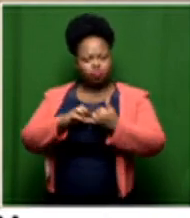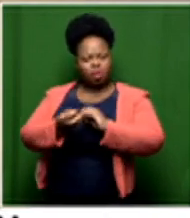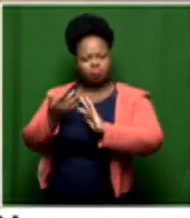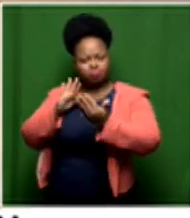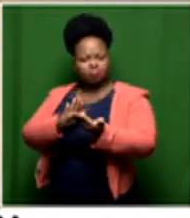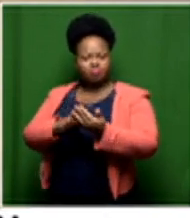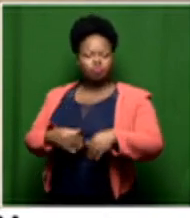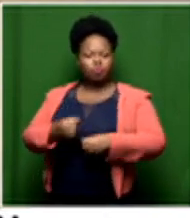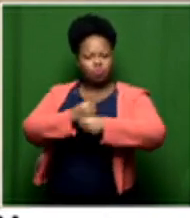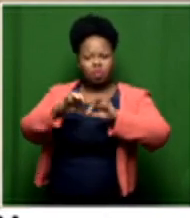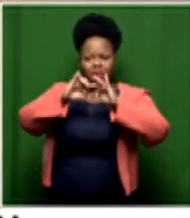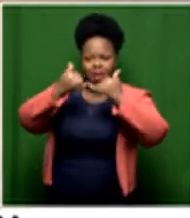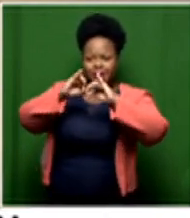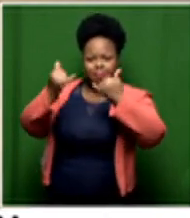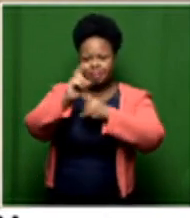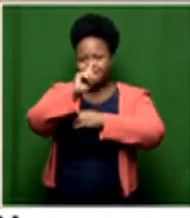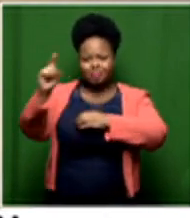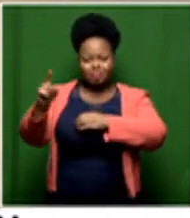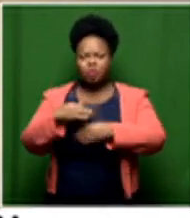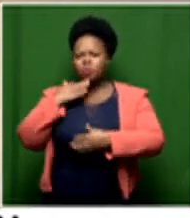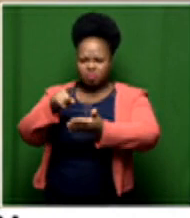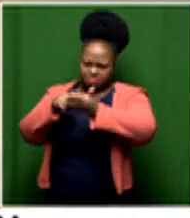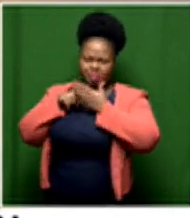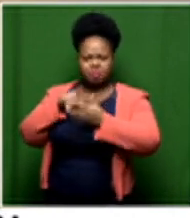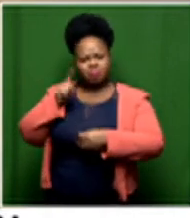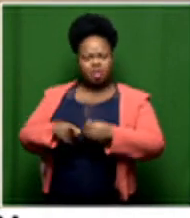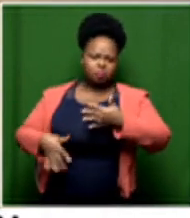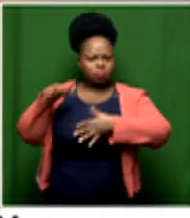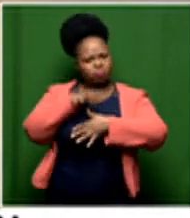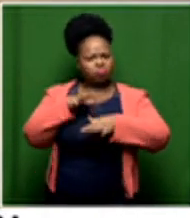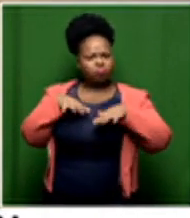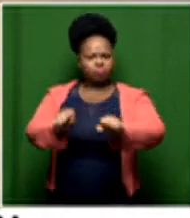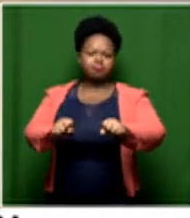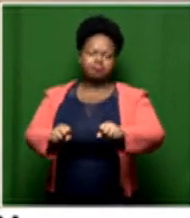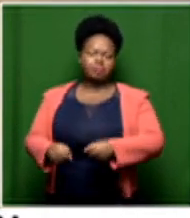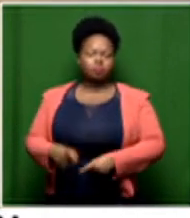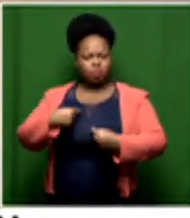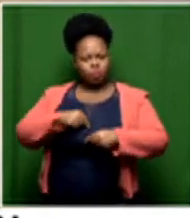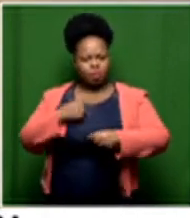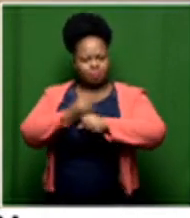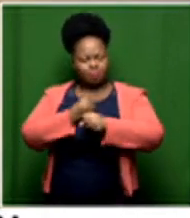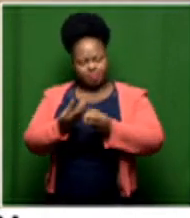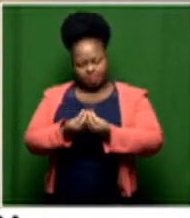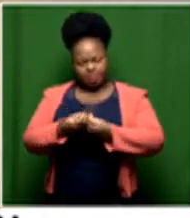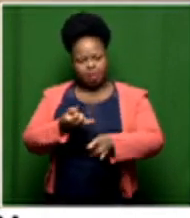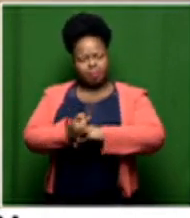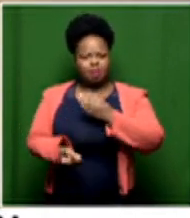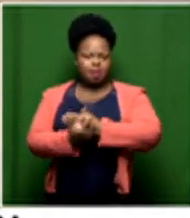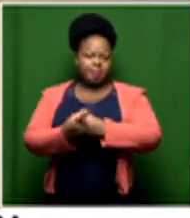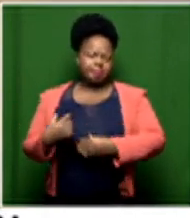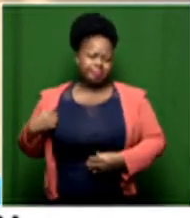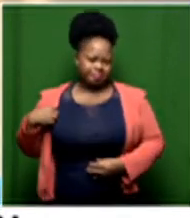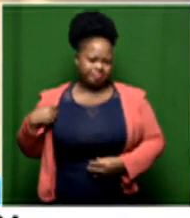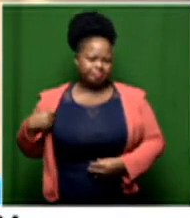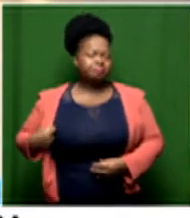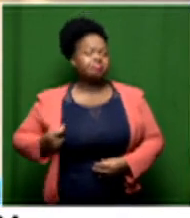to the pharmaceutical companies demanding that they play ball, that we can make something happen much earlier. Yeah, I